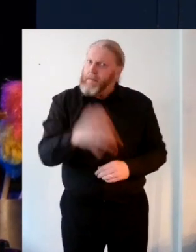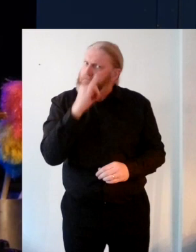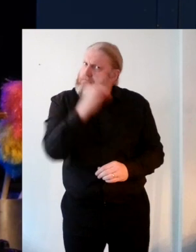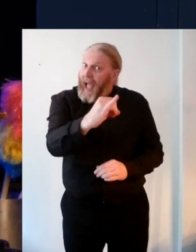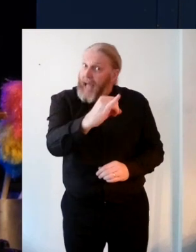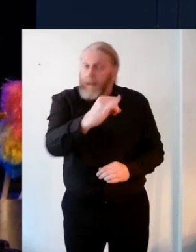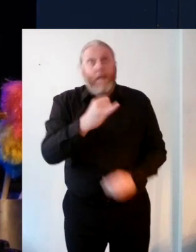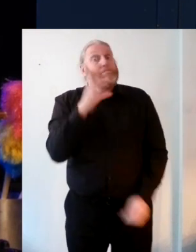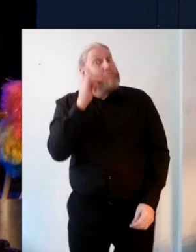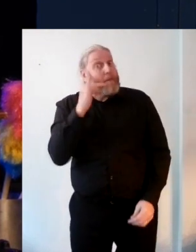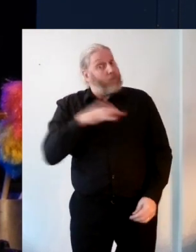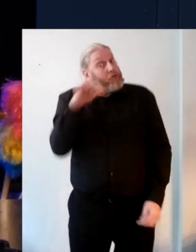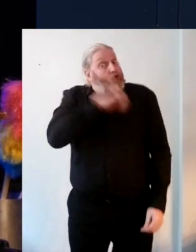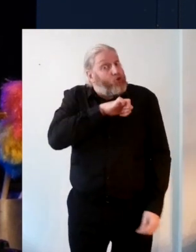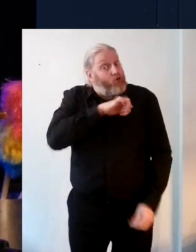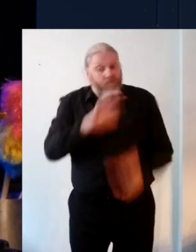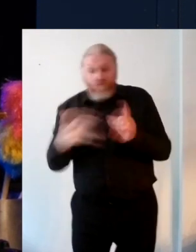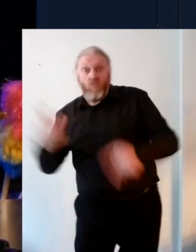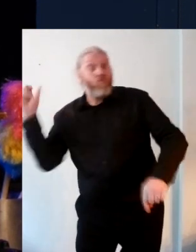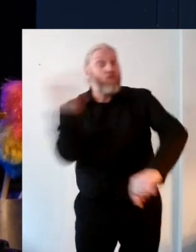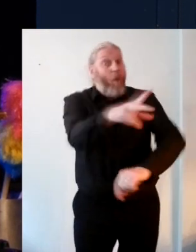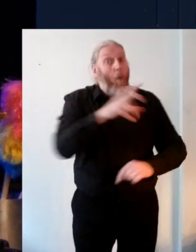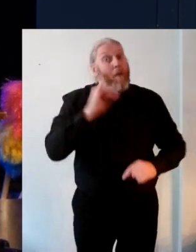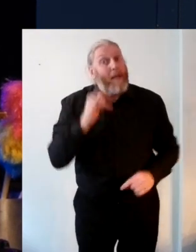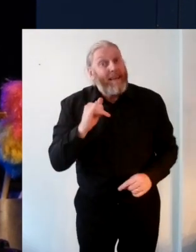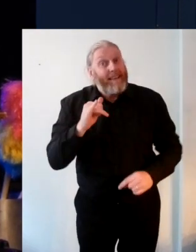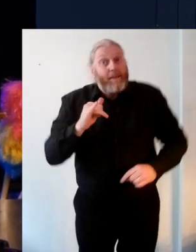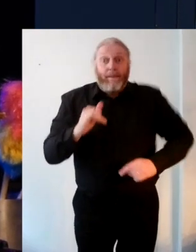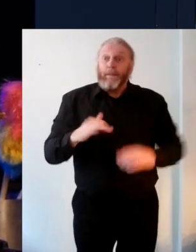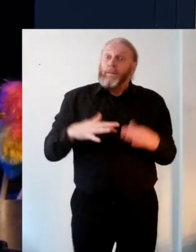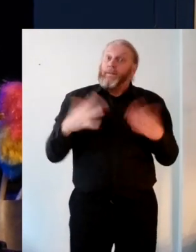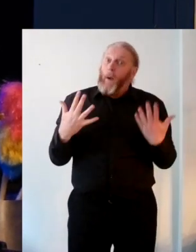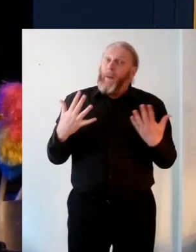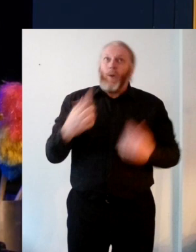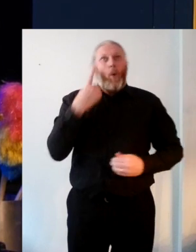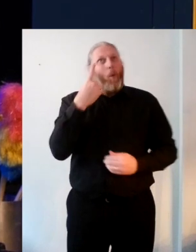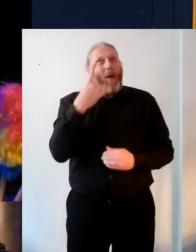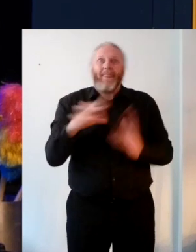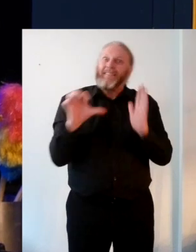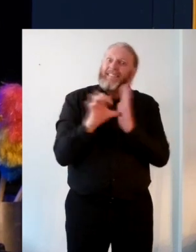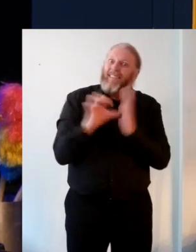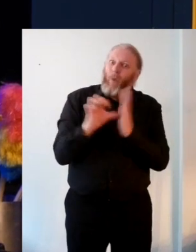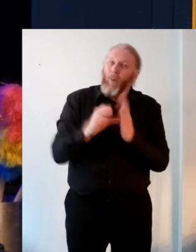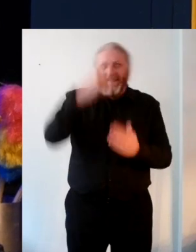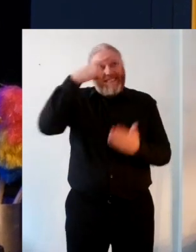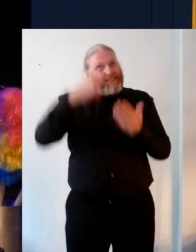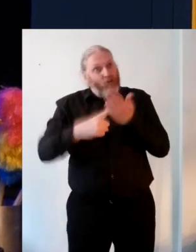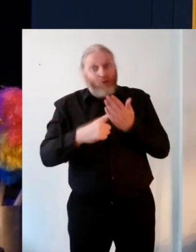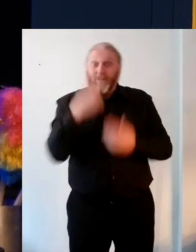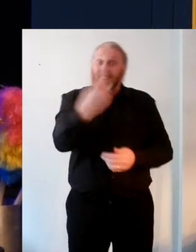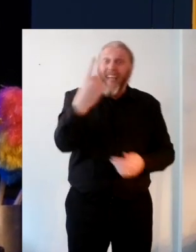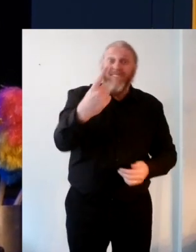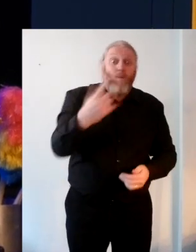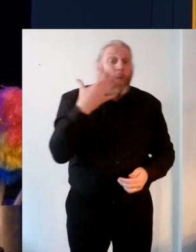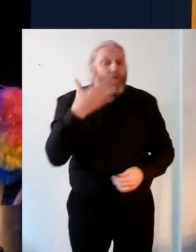people, then maybe they deserve some plums throwing at them. So this is one of the many, many difficult decisions that you might come to in